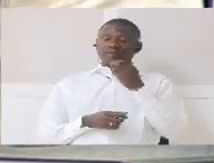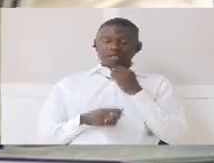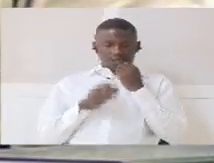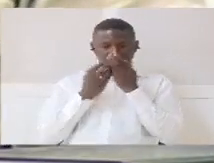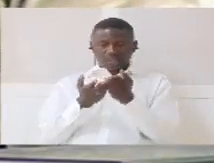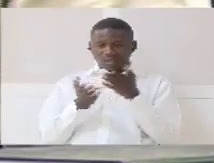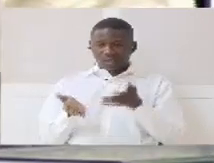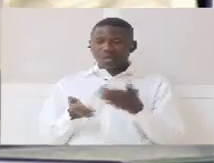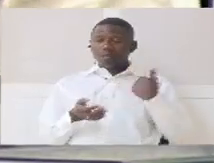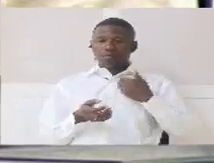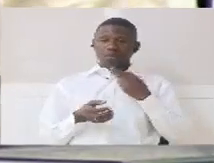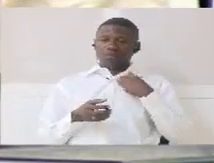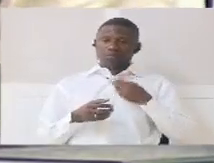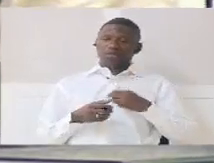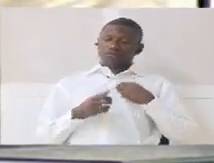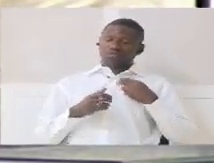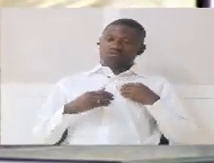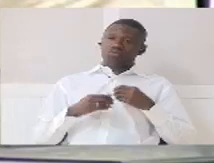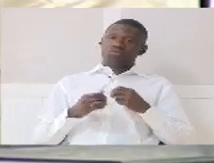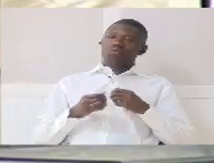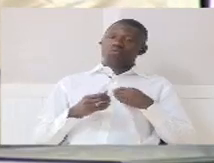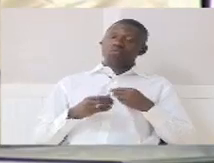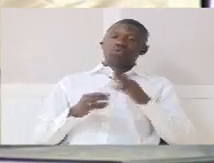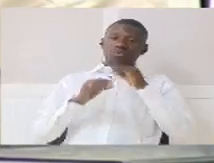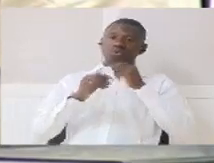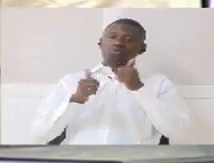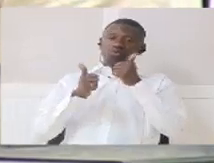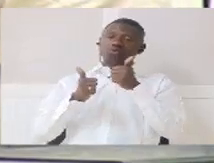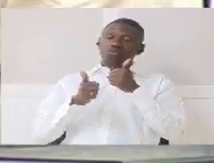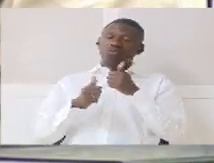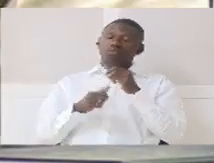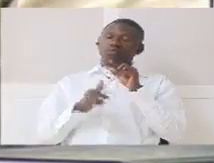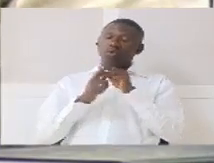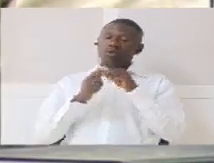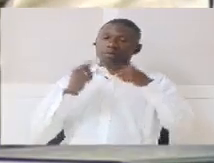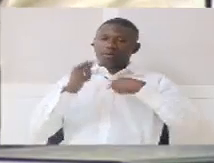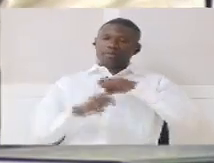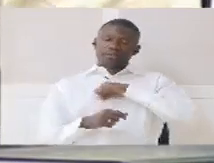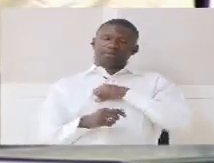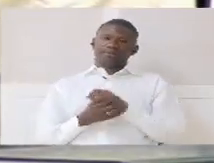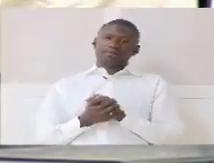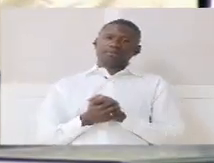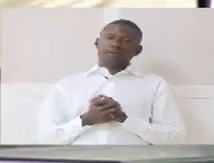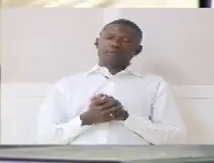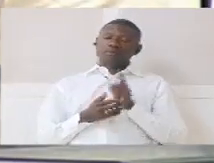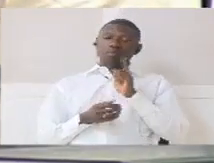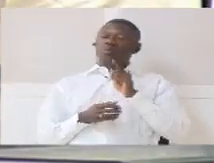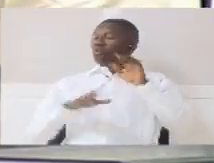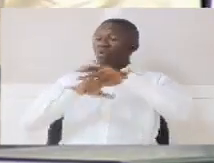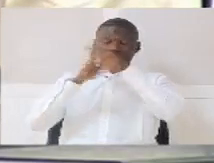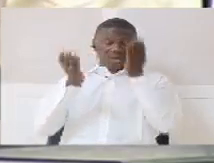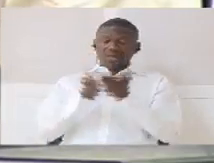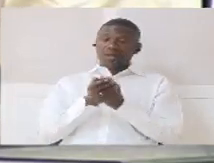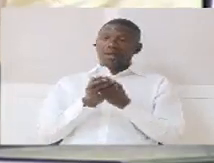himself. But all that, people left there another report headquarters and came to report him at